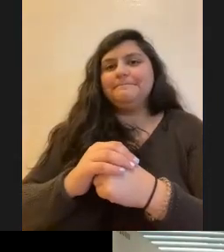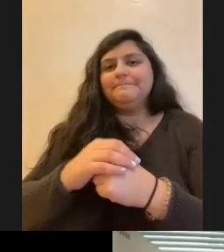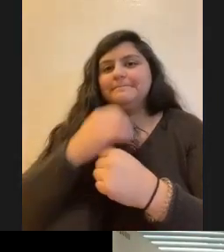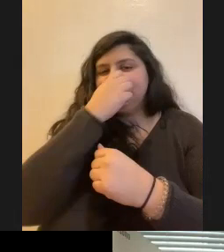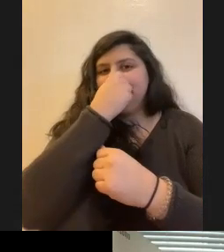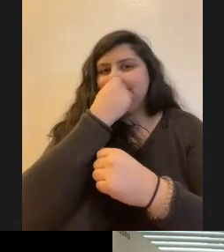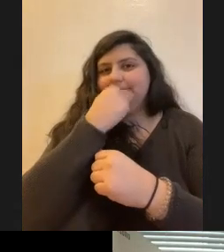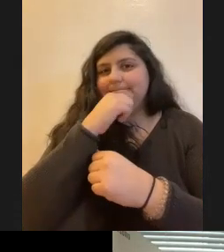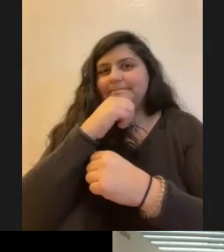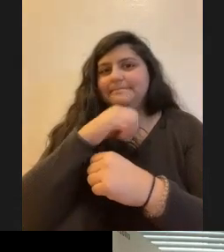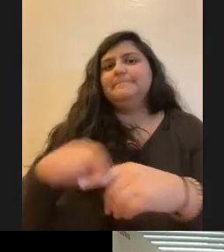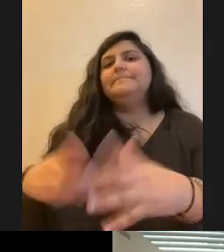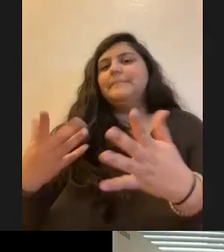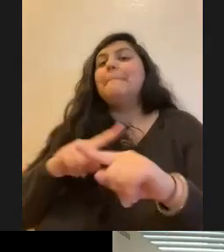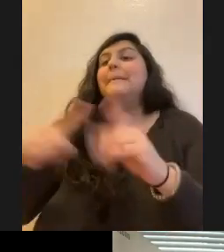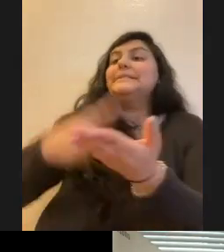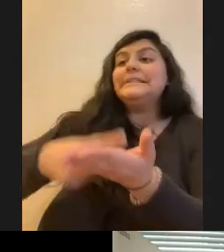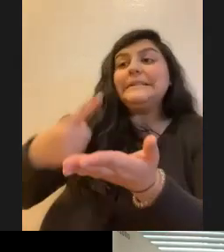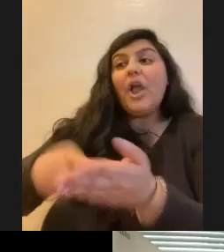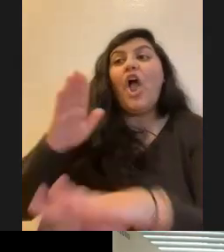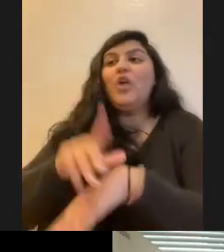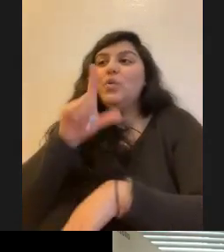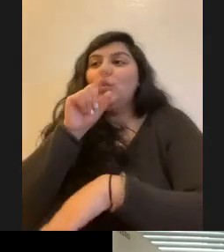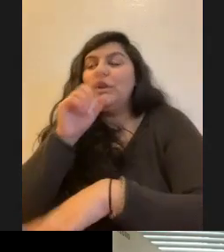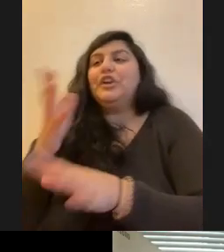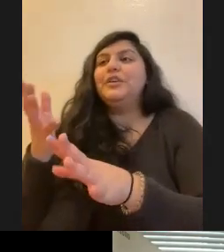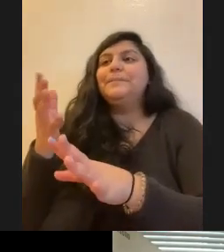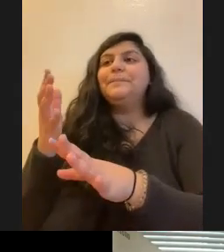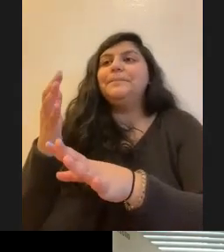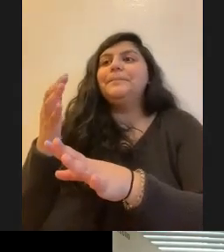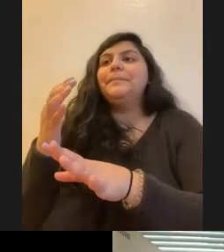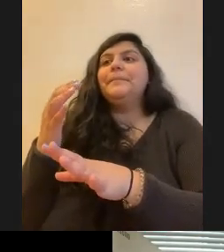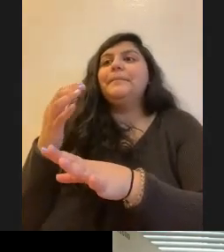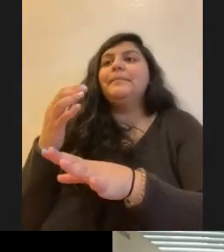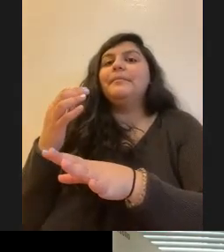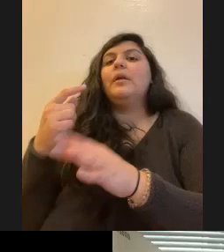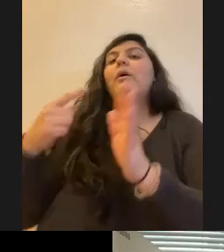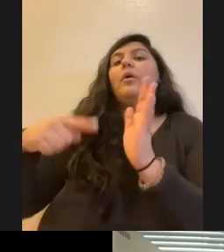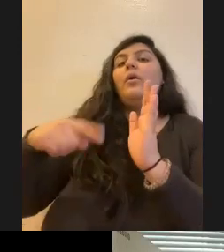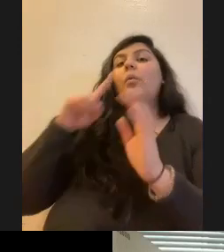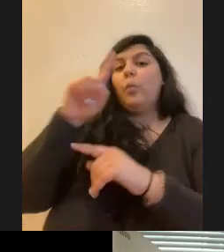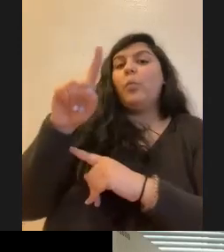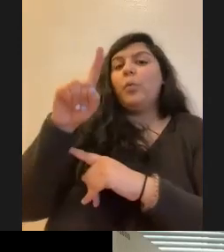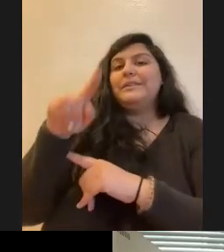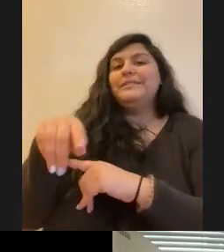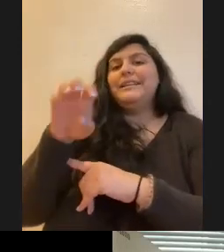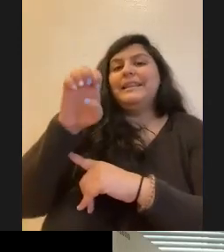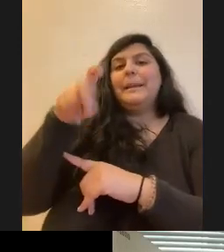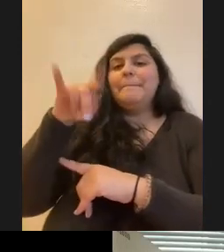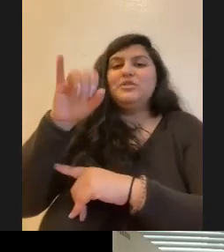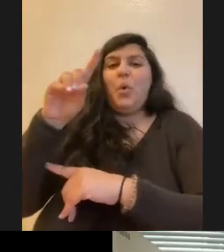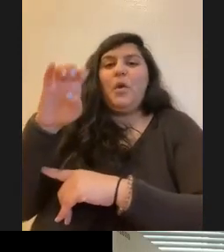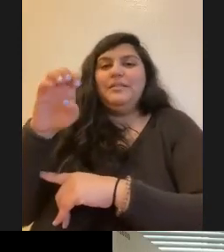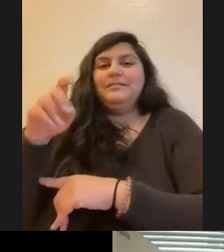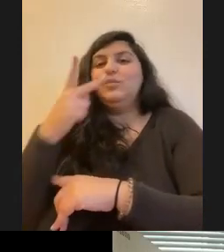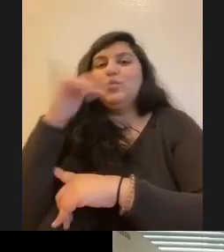The debate has been on Twitter, at least, that there was once an episode where it looked like he